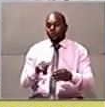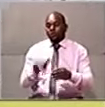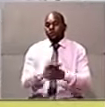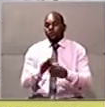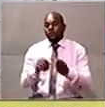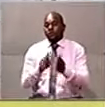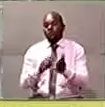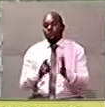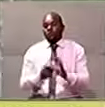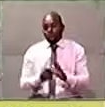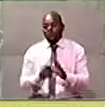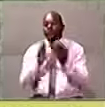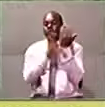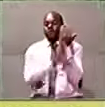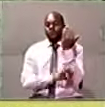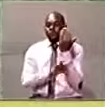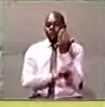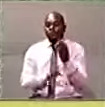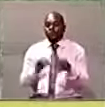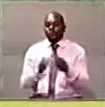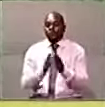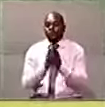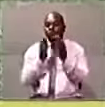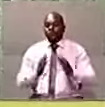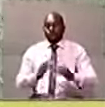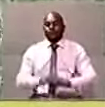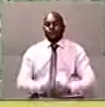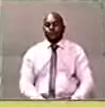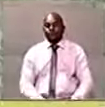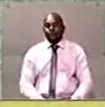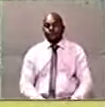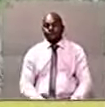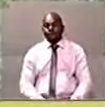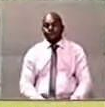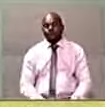project in the country. Joseph Okou compiled this report.